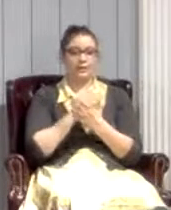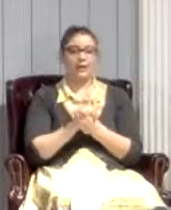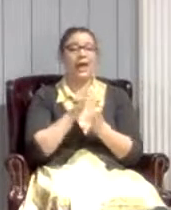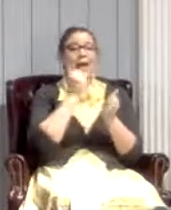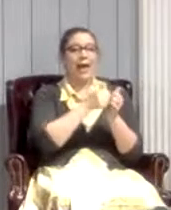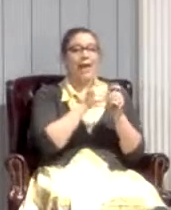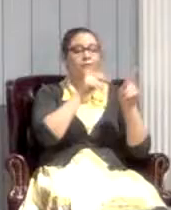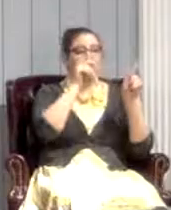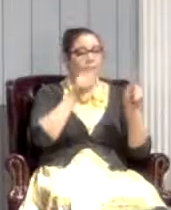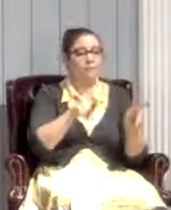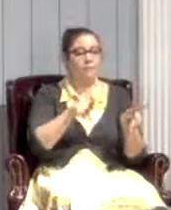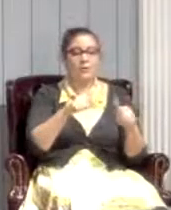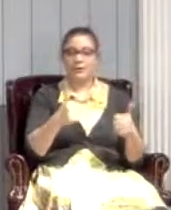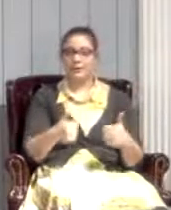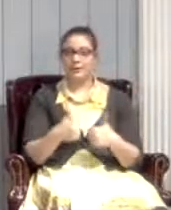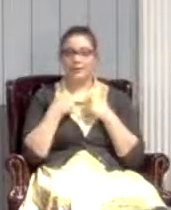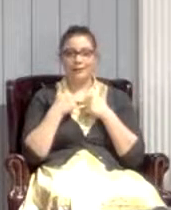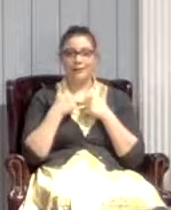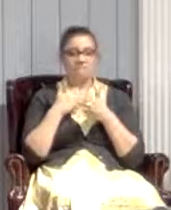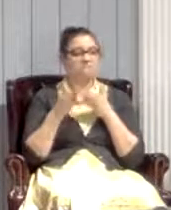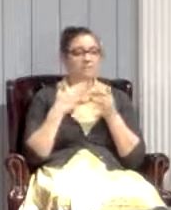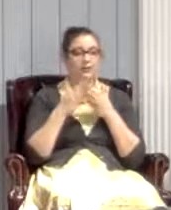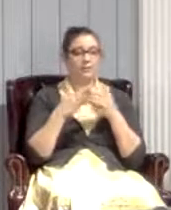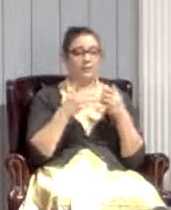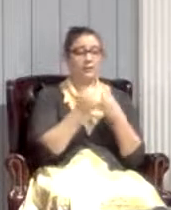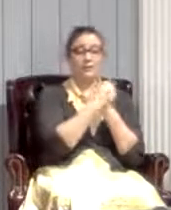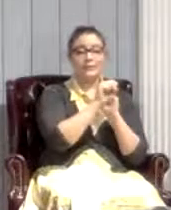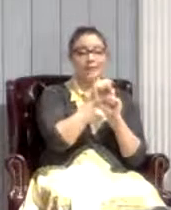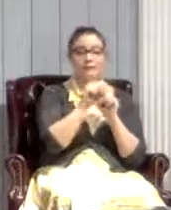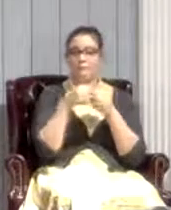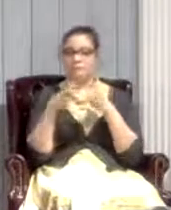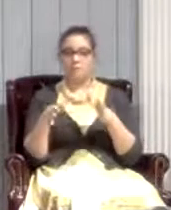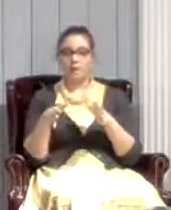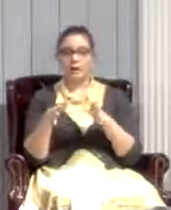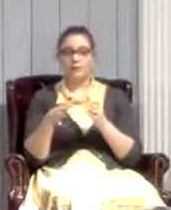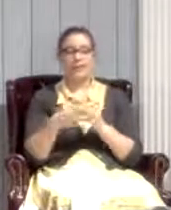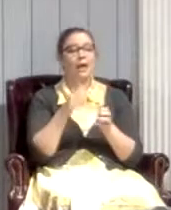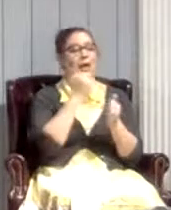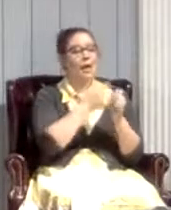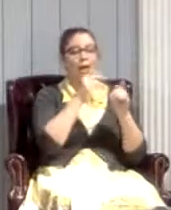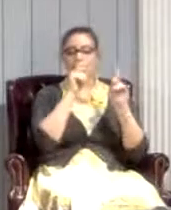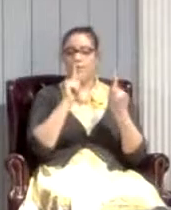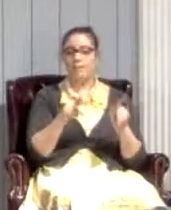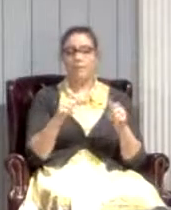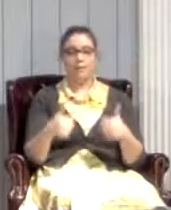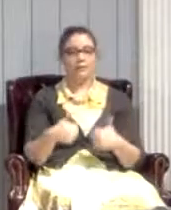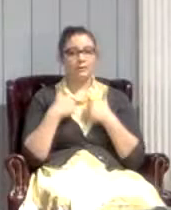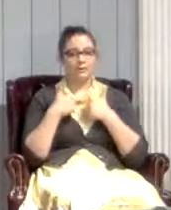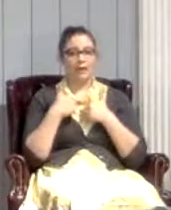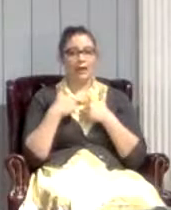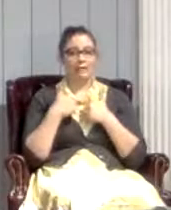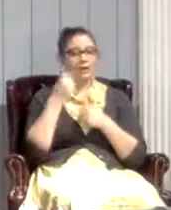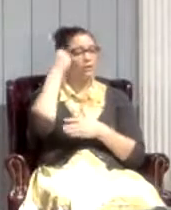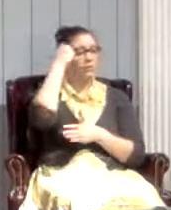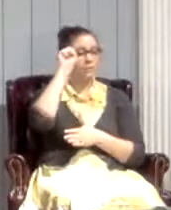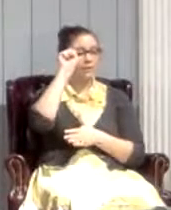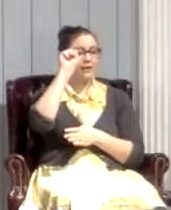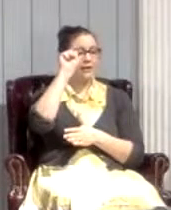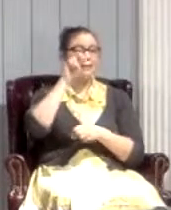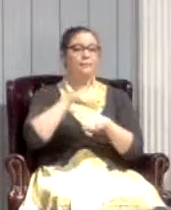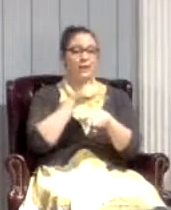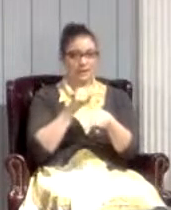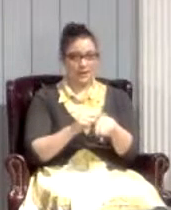human being alive, it doesn't matter if you're saved, lost, it doesn't matter who you are, every human being alive is rebellious by nature.